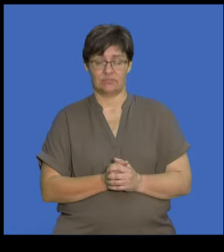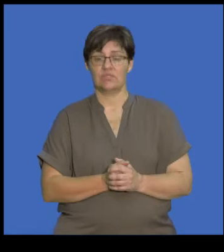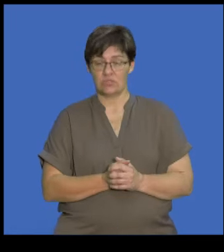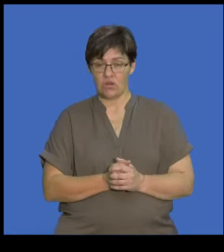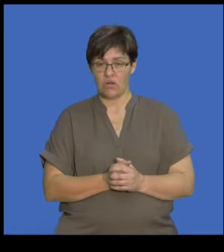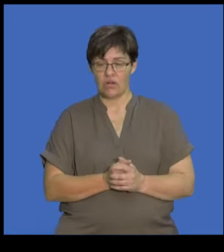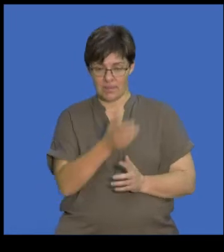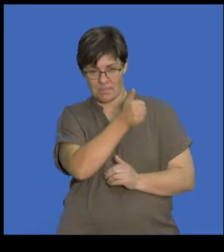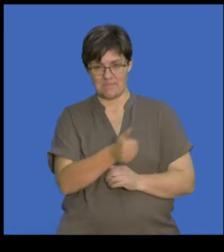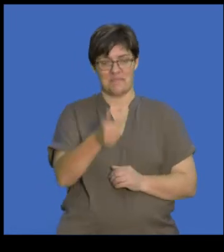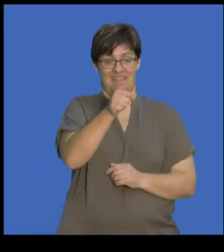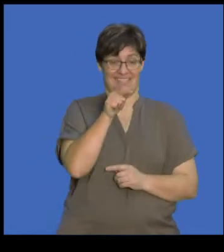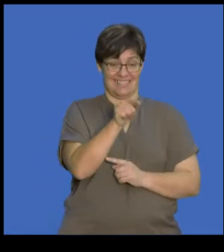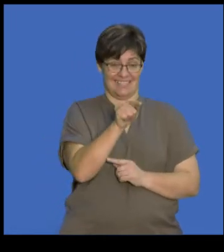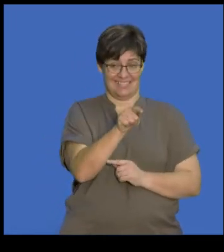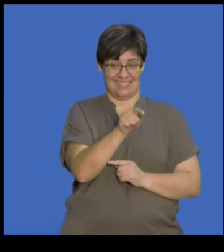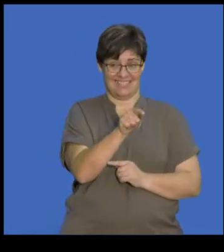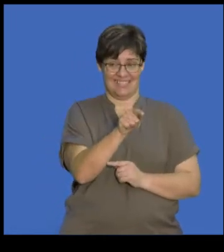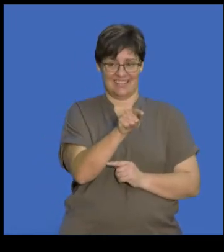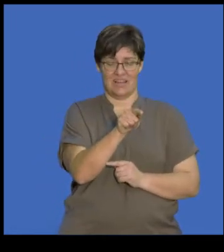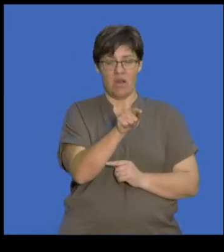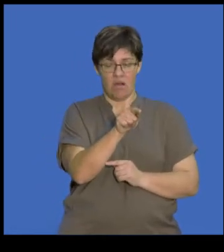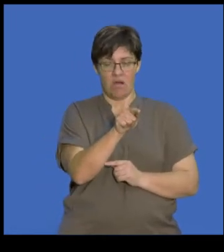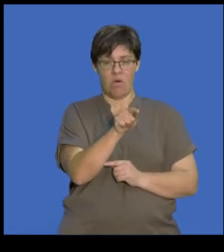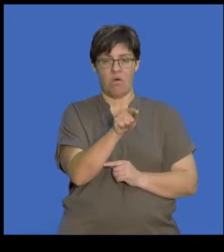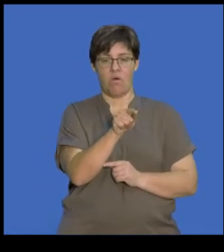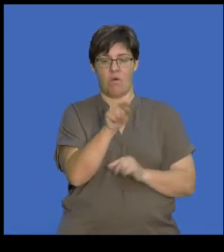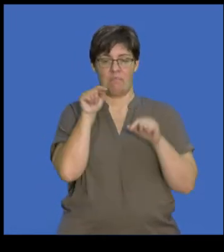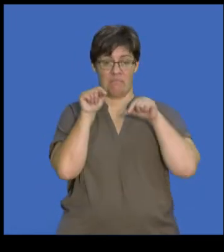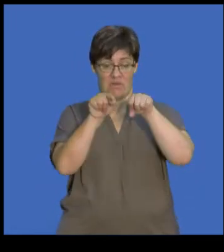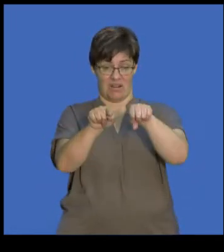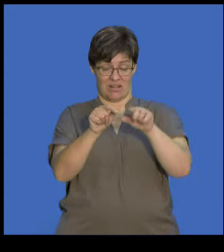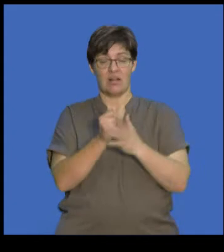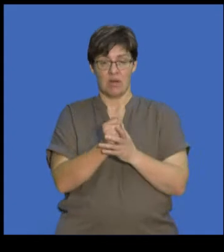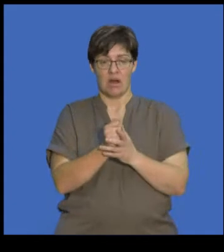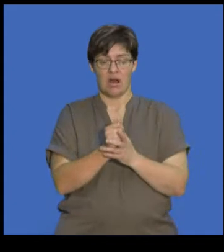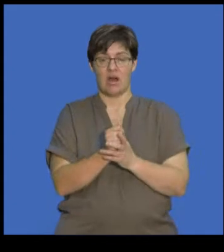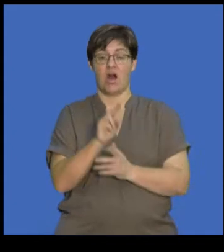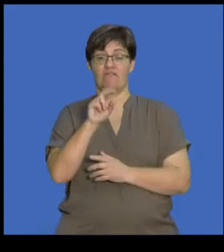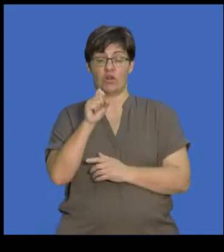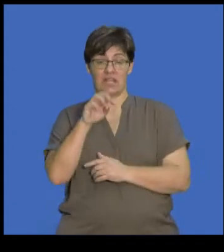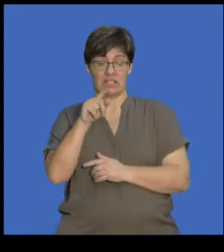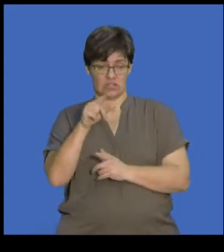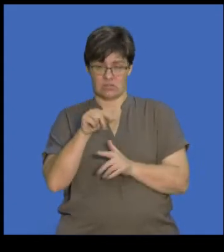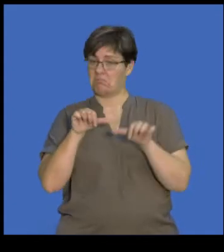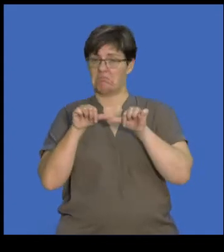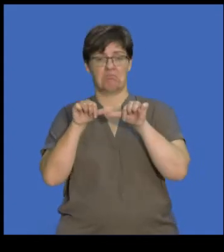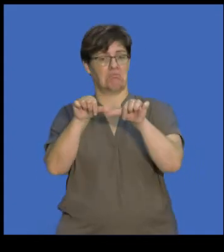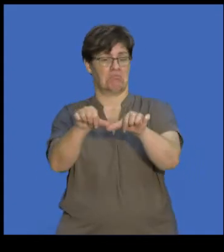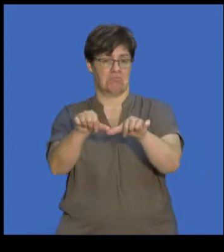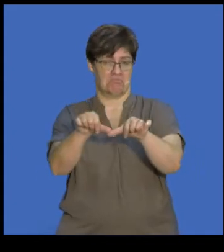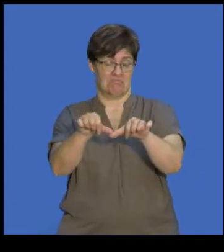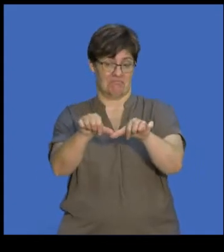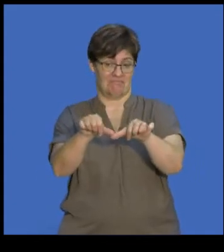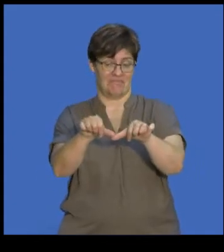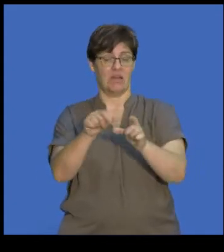thing about a parallel circuit, while voltage remains constant, okay? As you'd